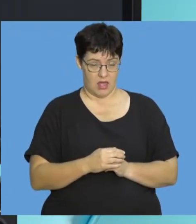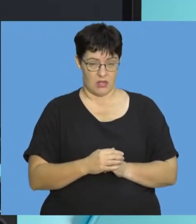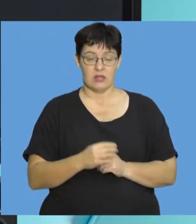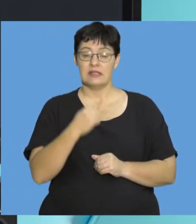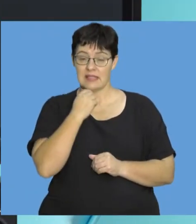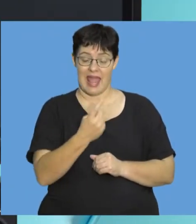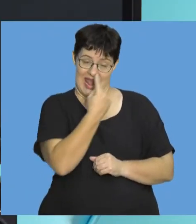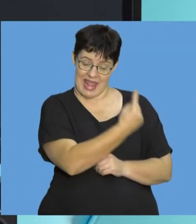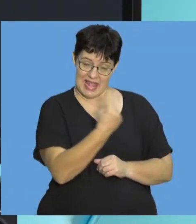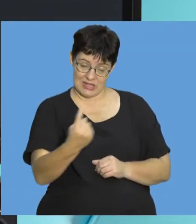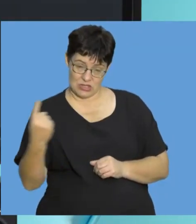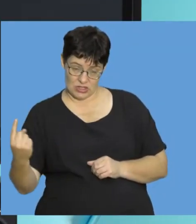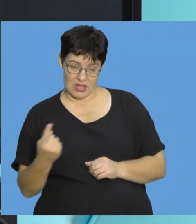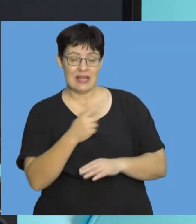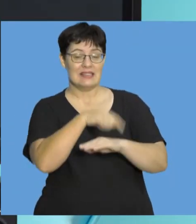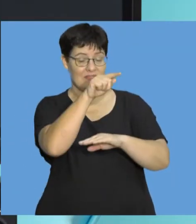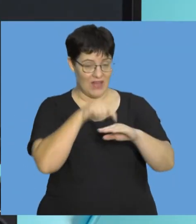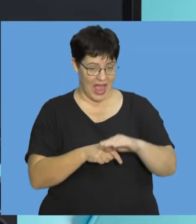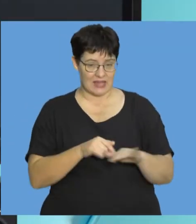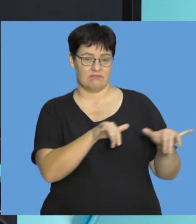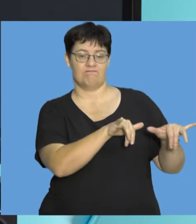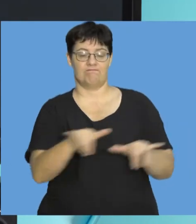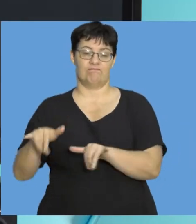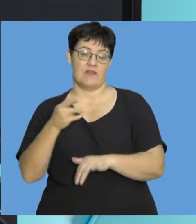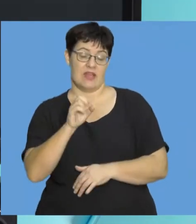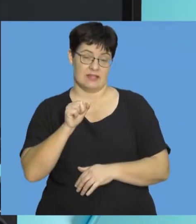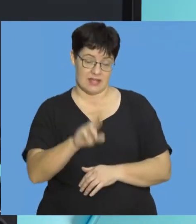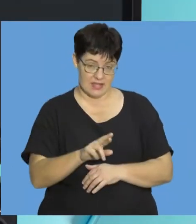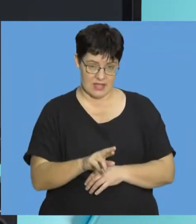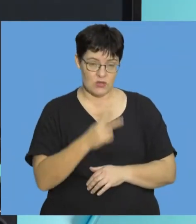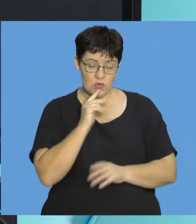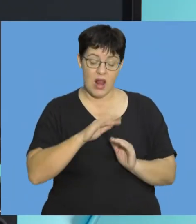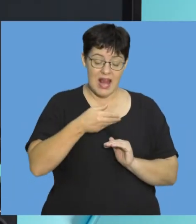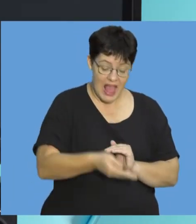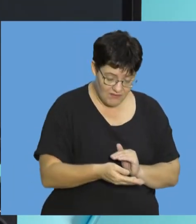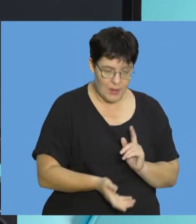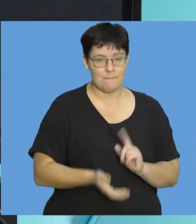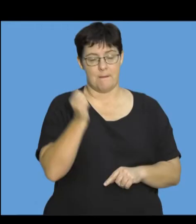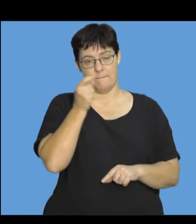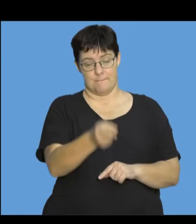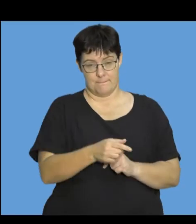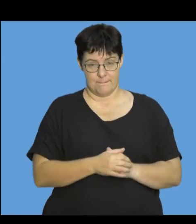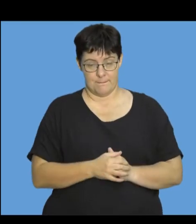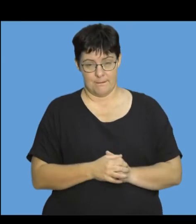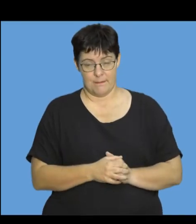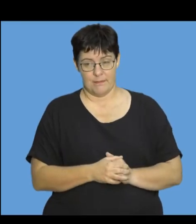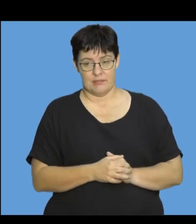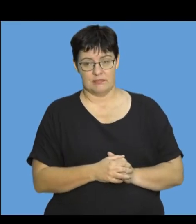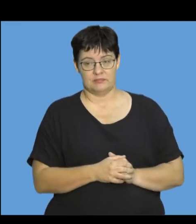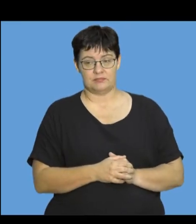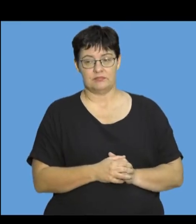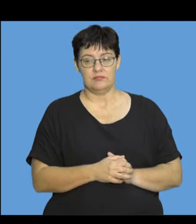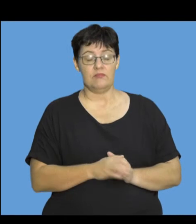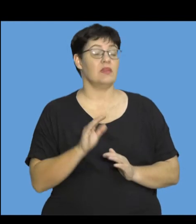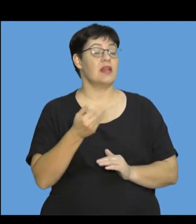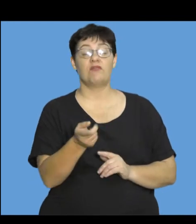need to take each term and divide it by the common factor in order to get what is remaining after that. So what I will be